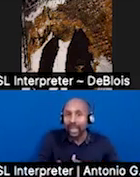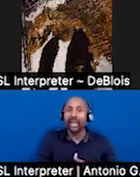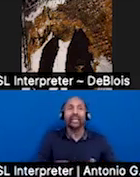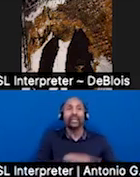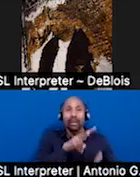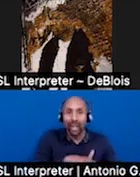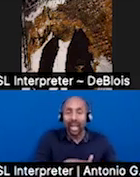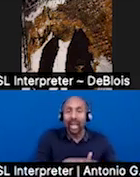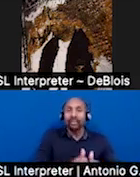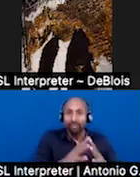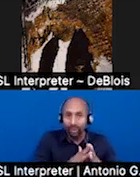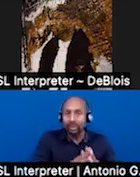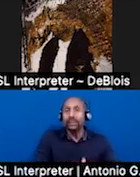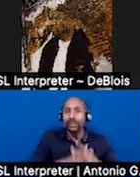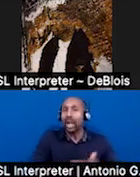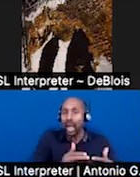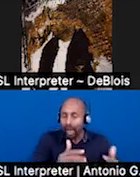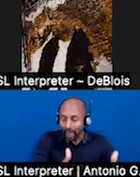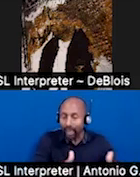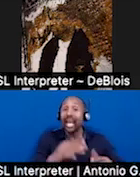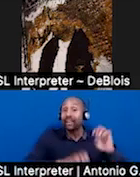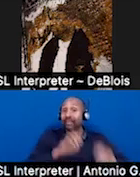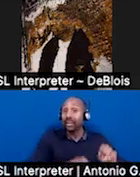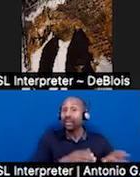of plans to ensure that we have digital equity.